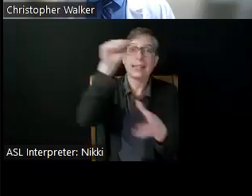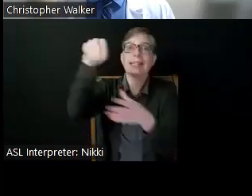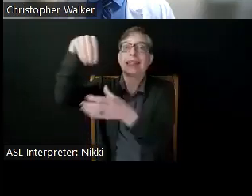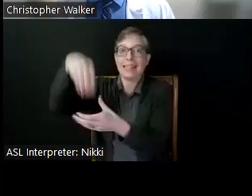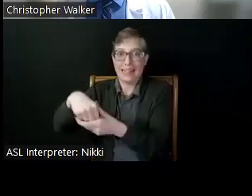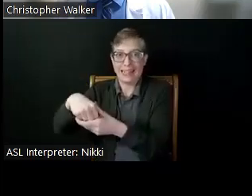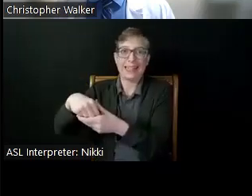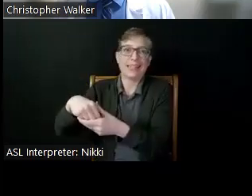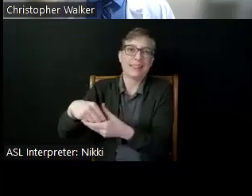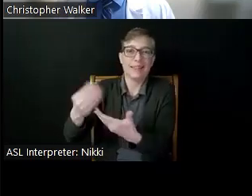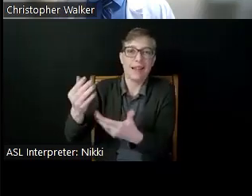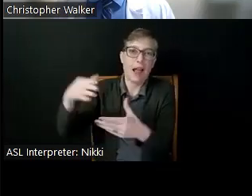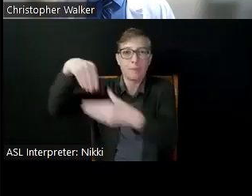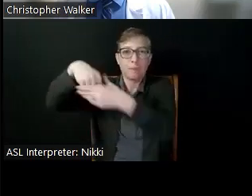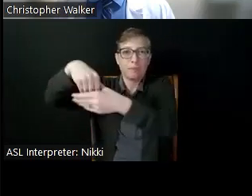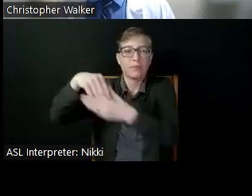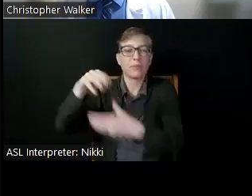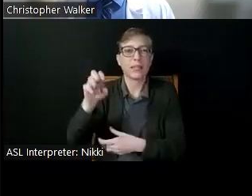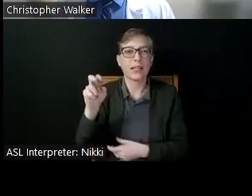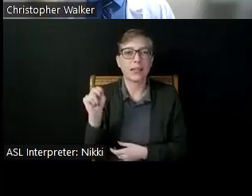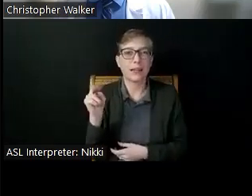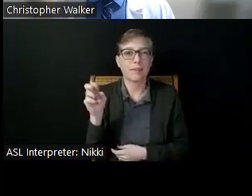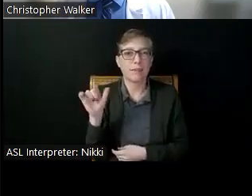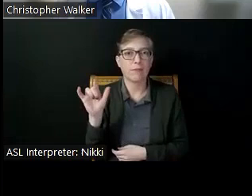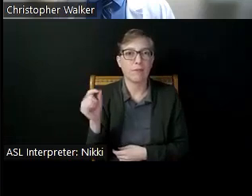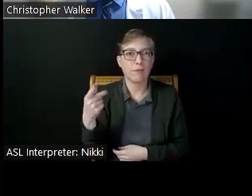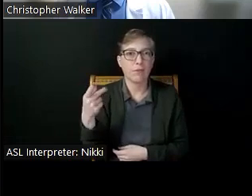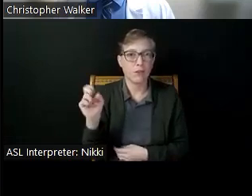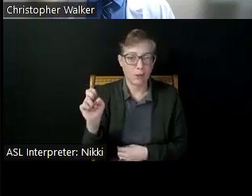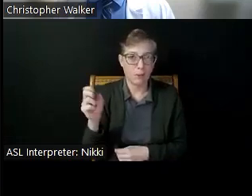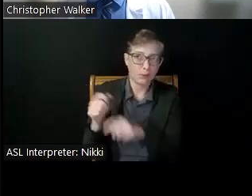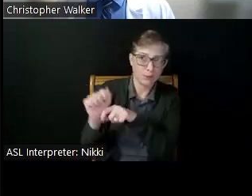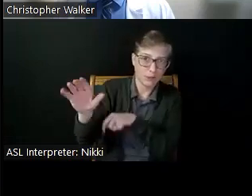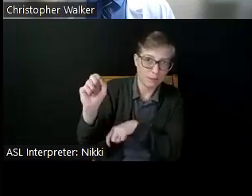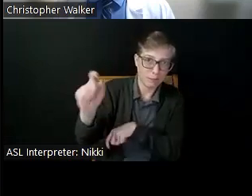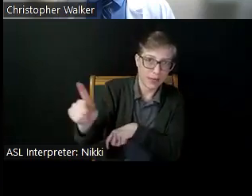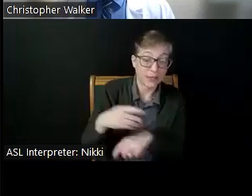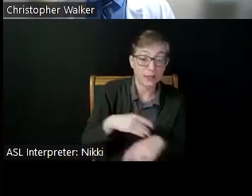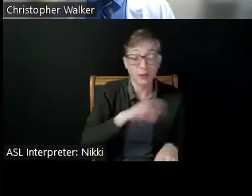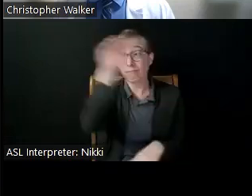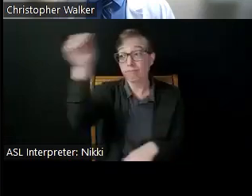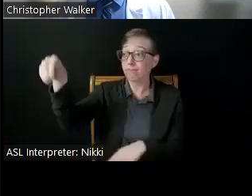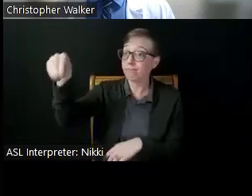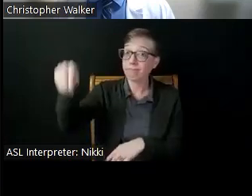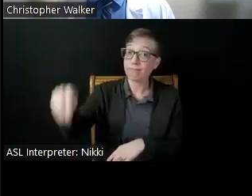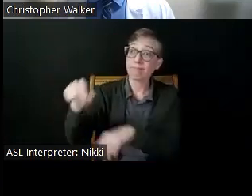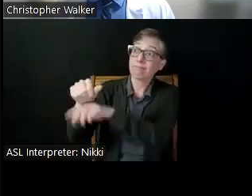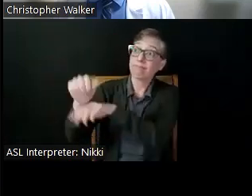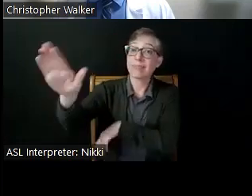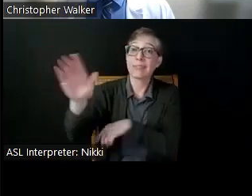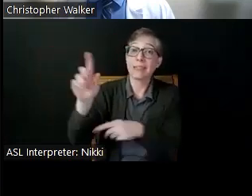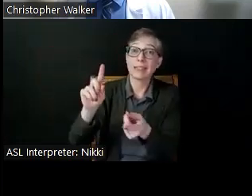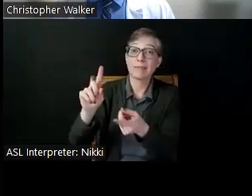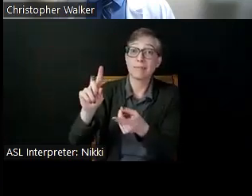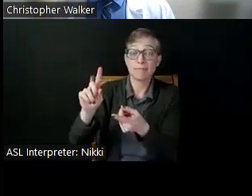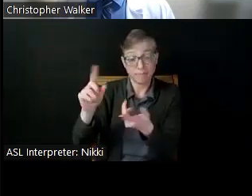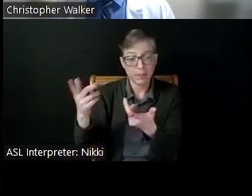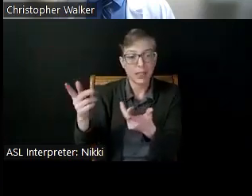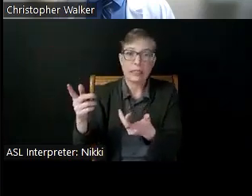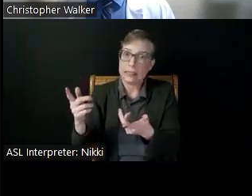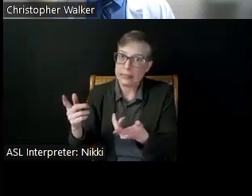the return mailer securely and drop the prepaid mailer into the mail. Your sample is perishable. Mail your sample